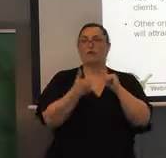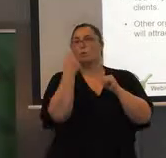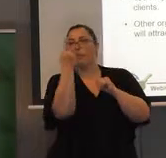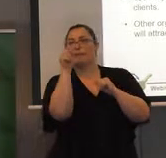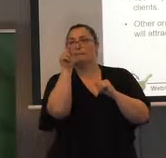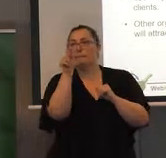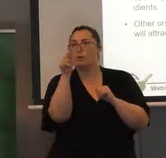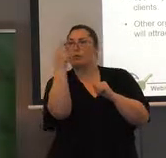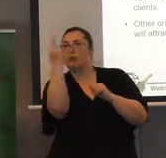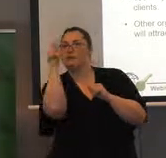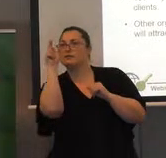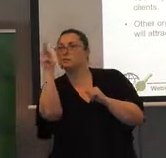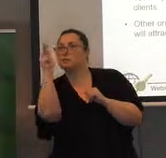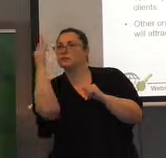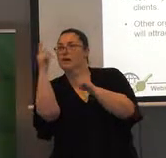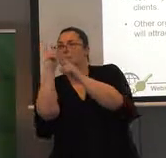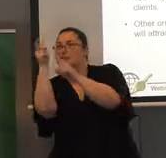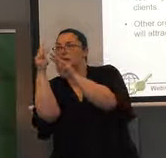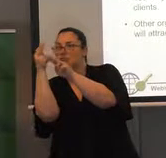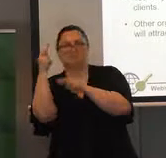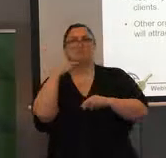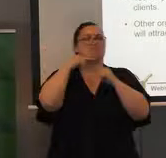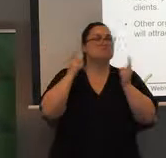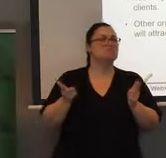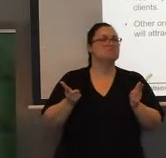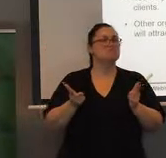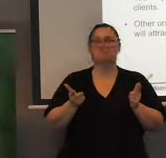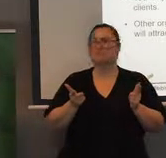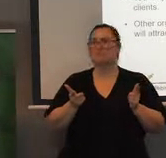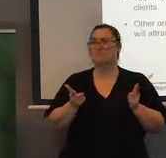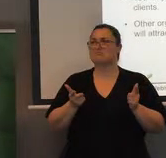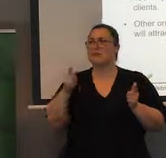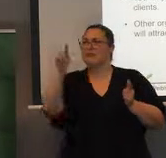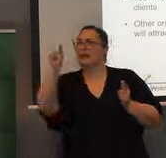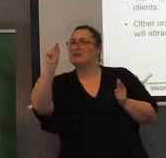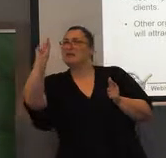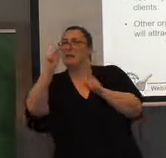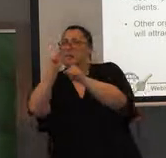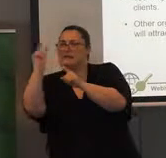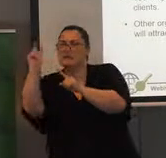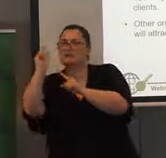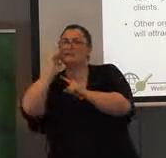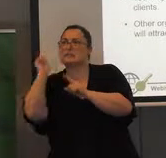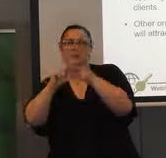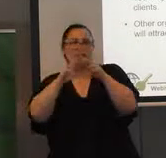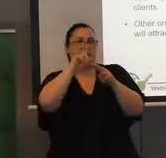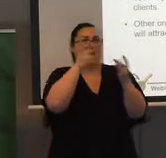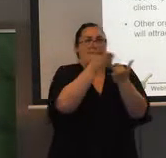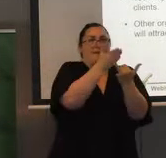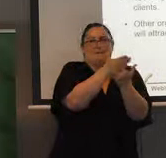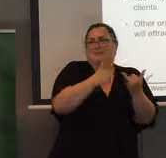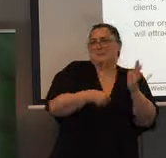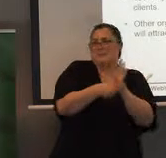to be the deciding point on their decision. Because what good is that 0.25% if they can't use the